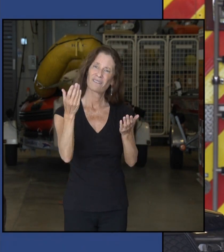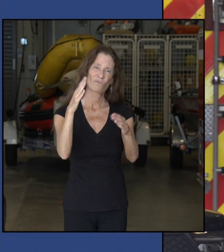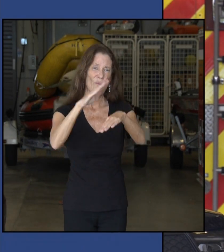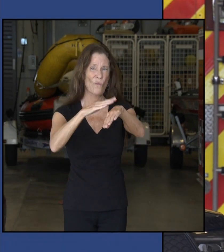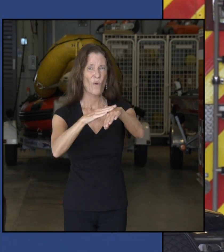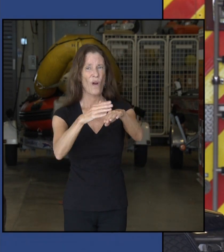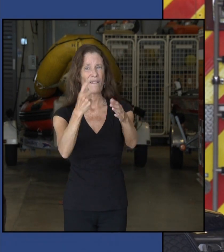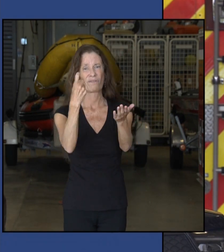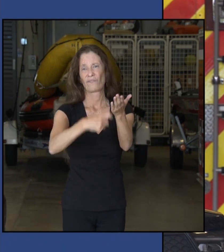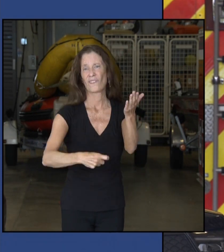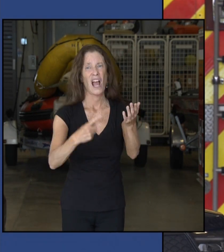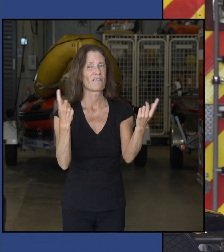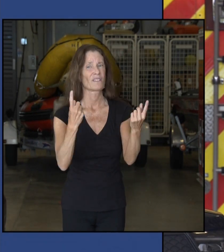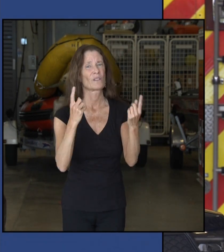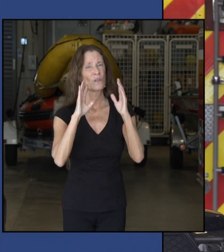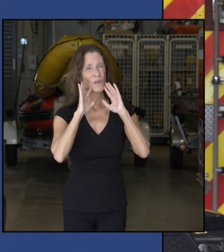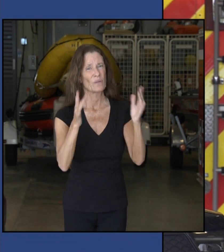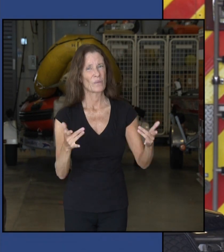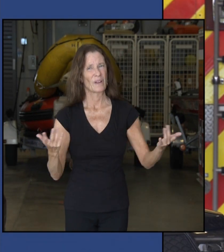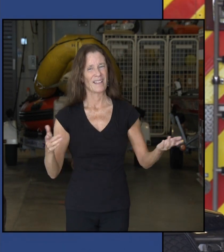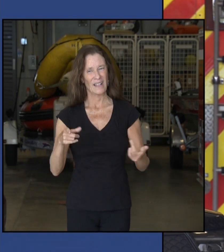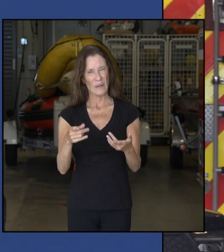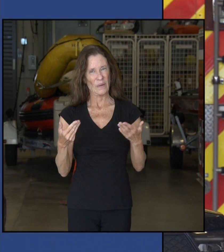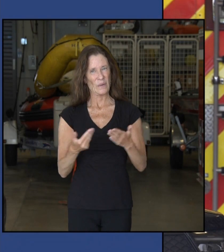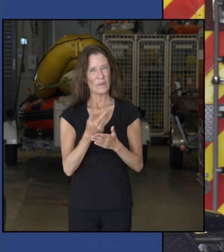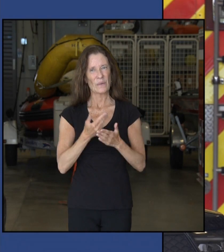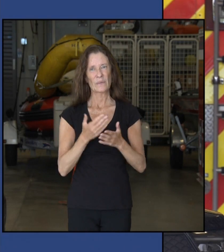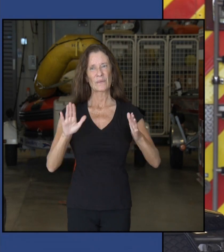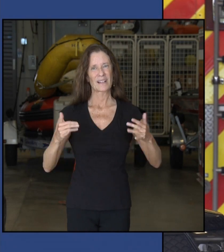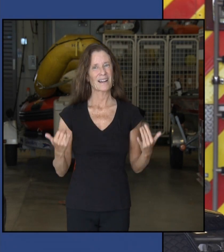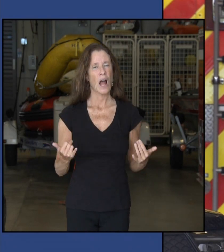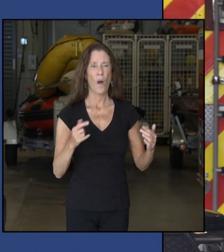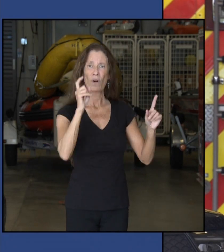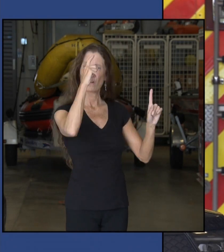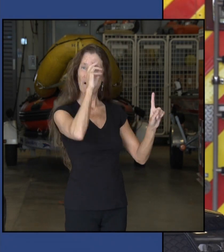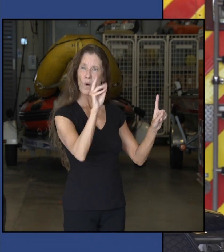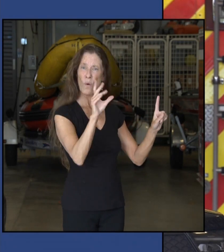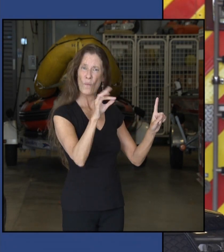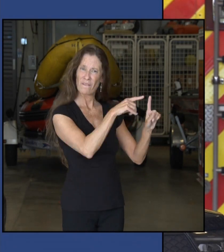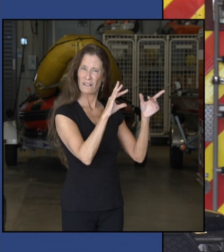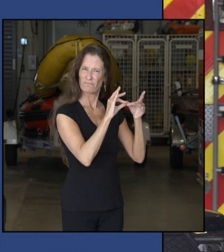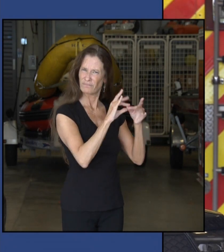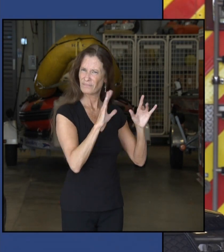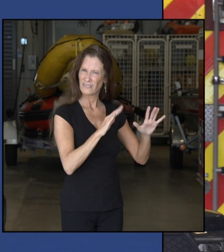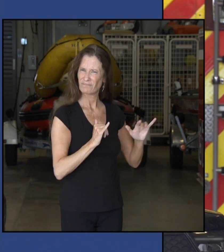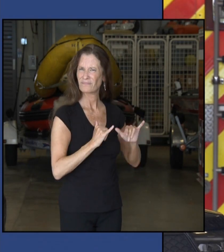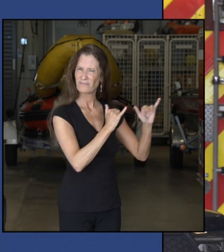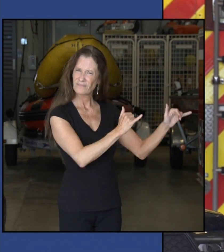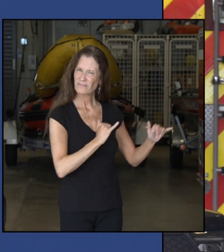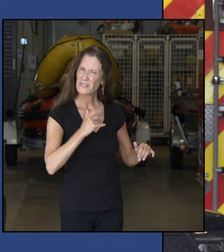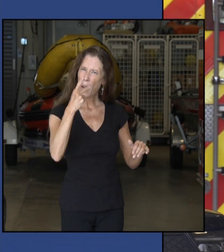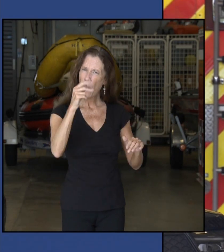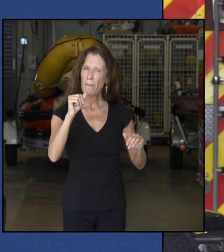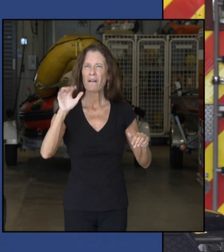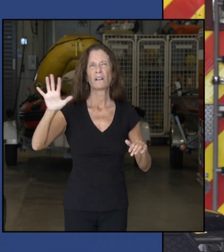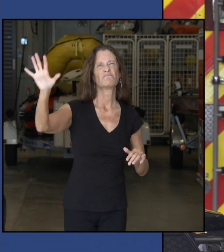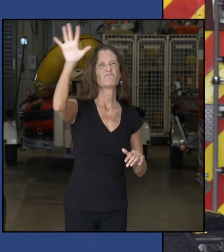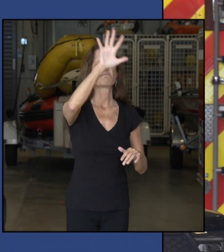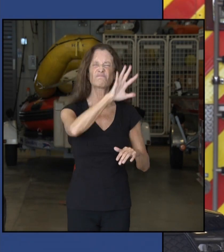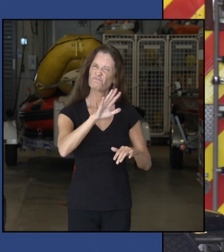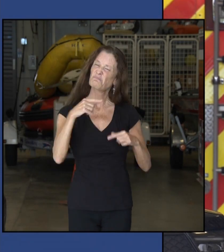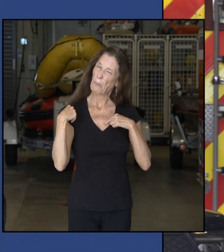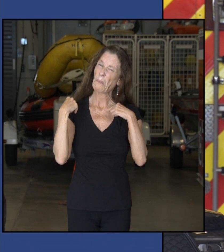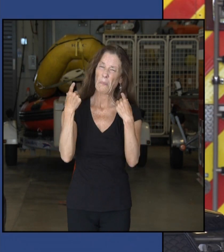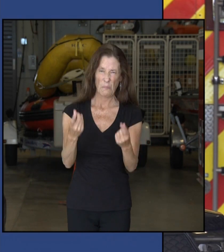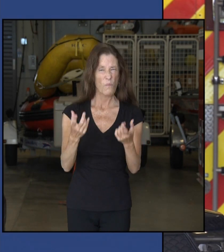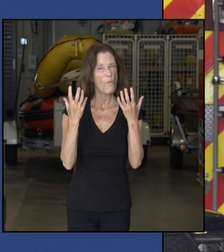governor, the vast majority of Pennsylvanians want to do the right thing to protect themselves, their families,